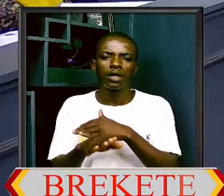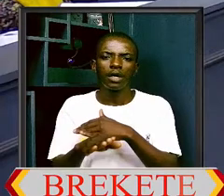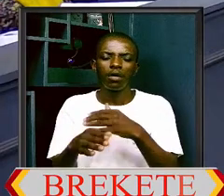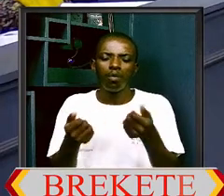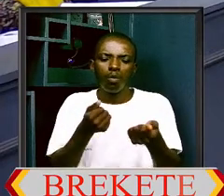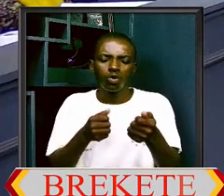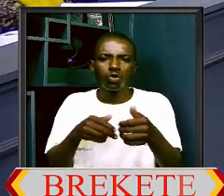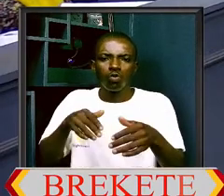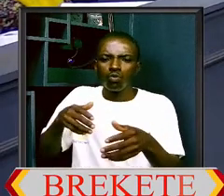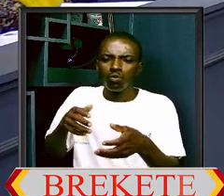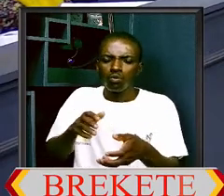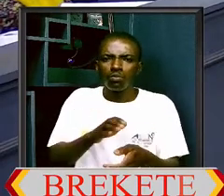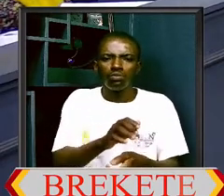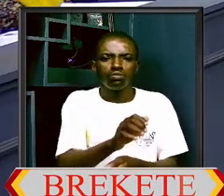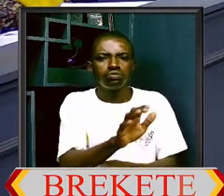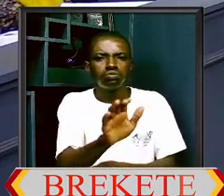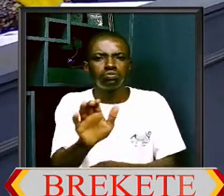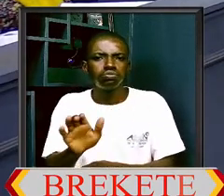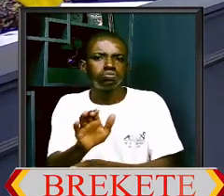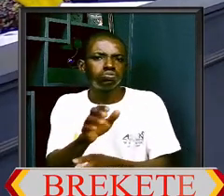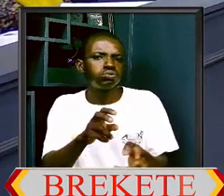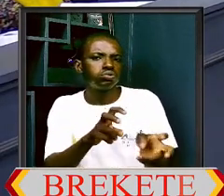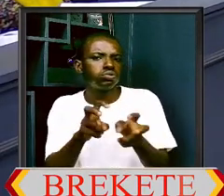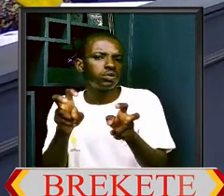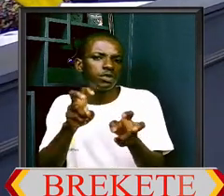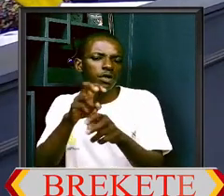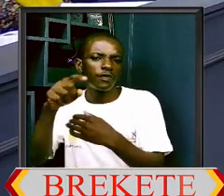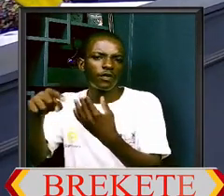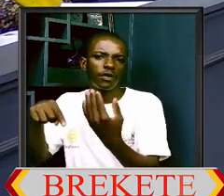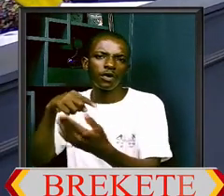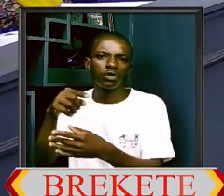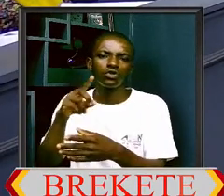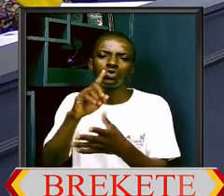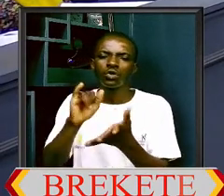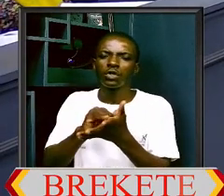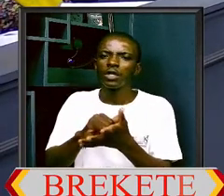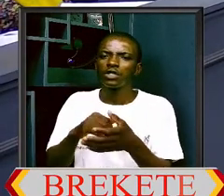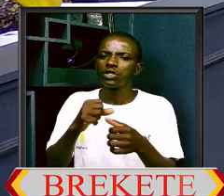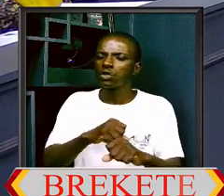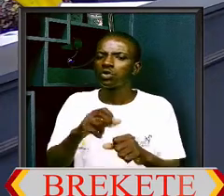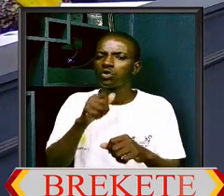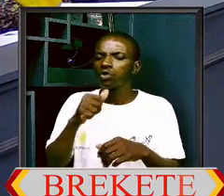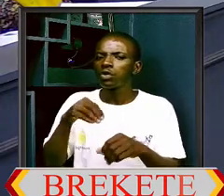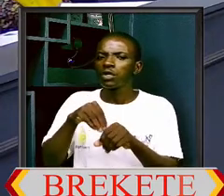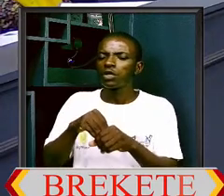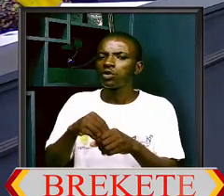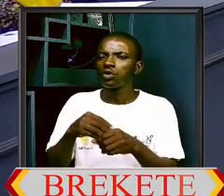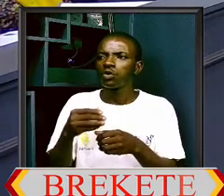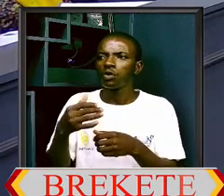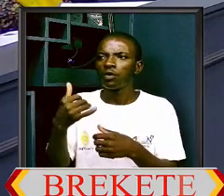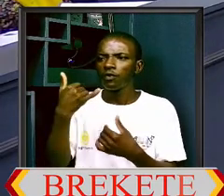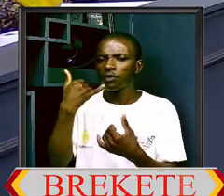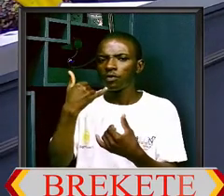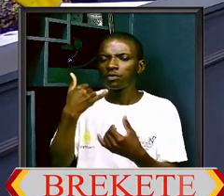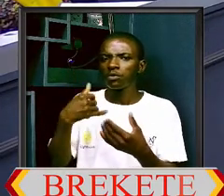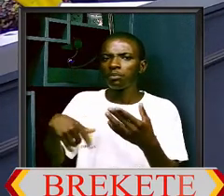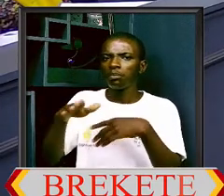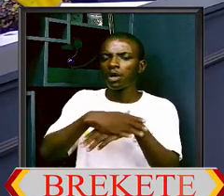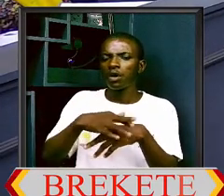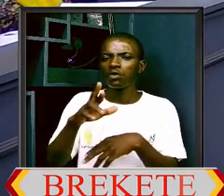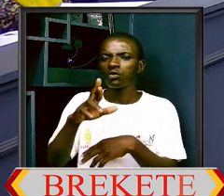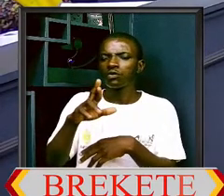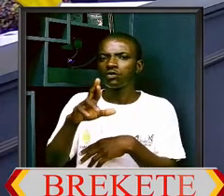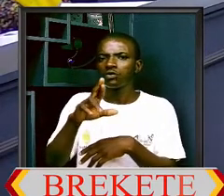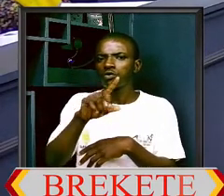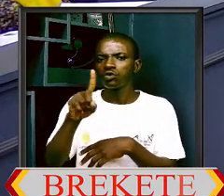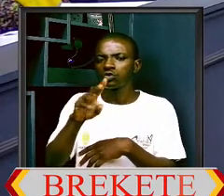your neck carry you drive around to make sure say security not Moto then they go go back of Zuma Rock